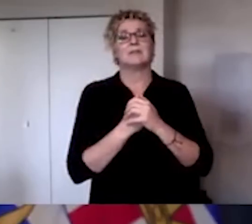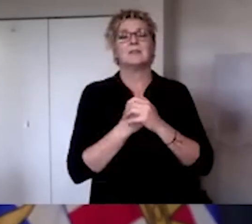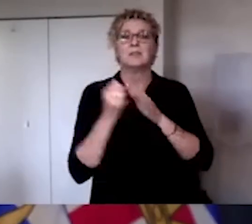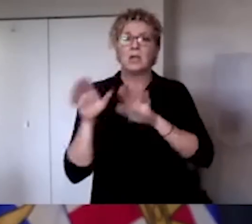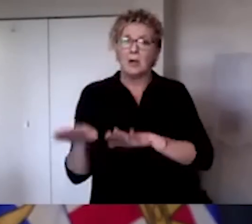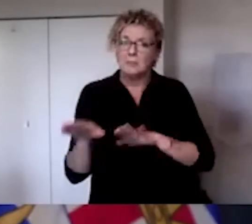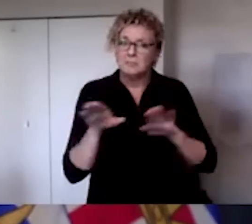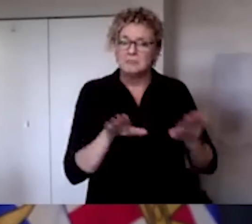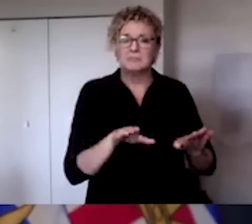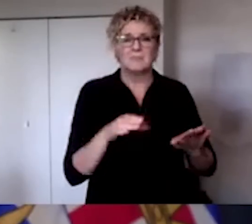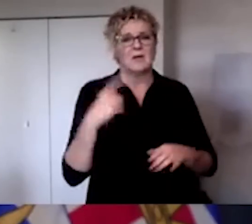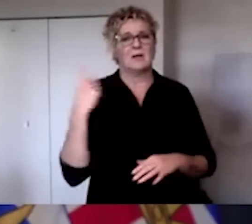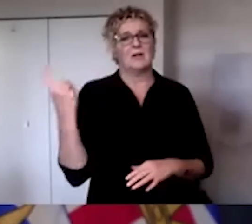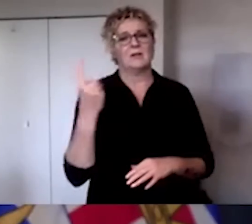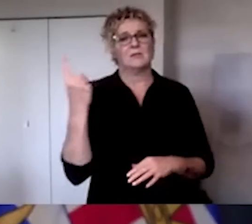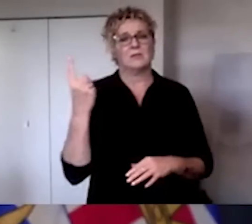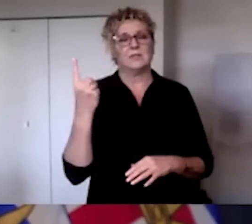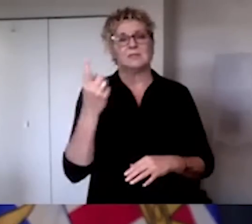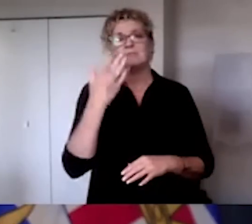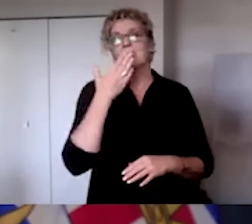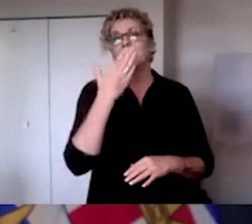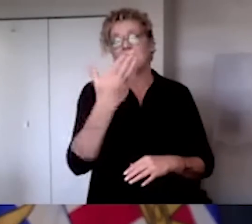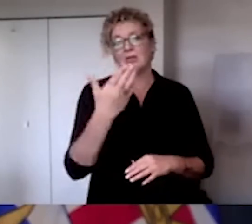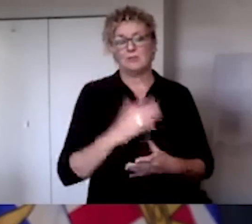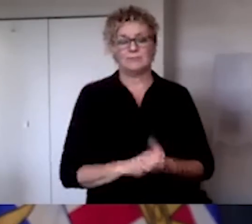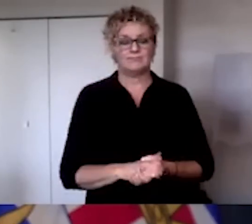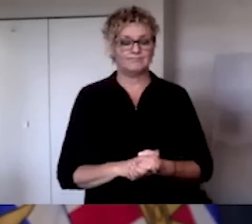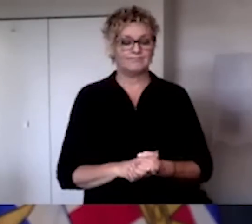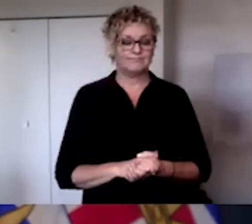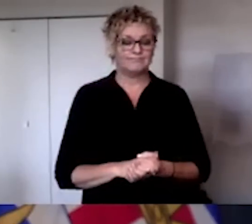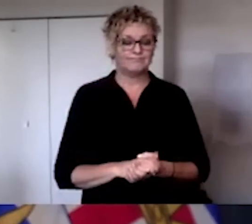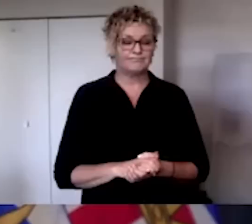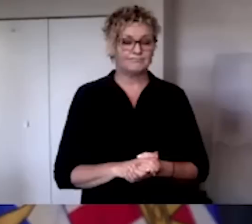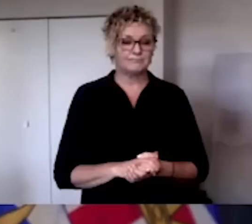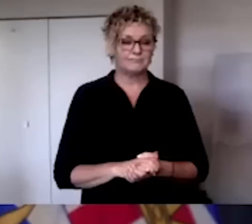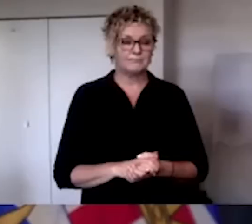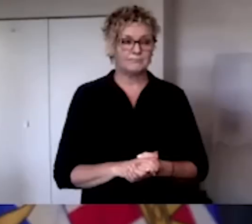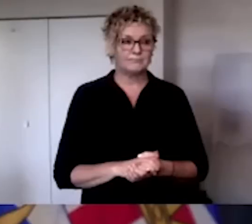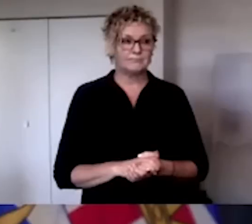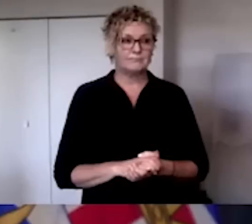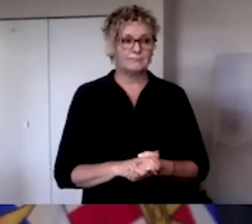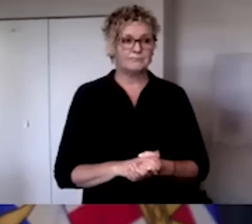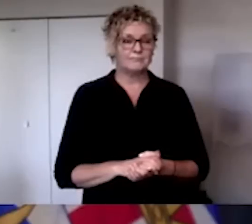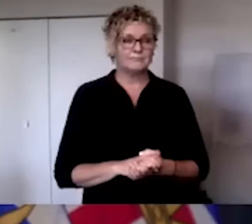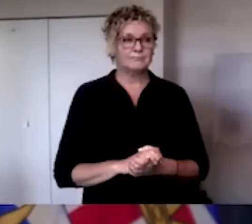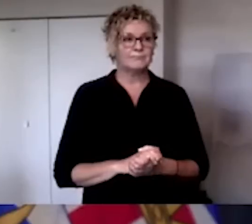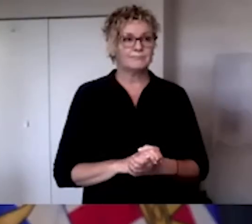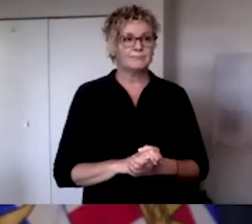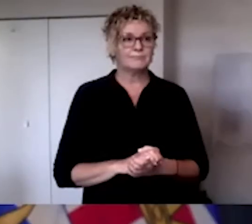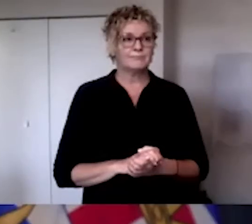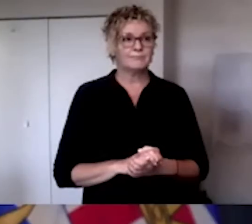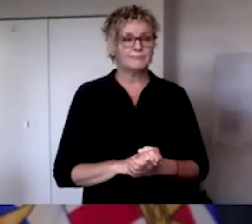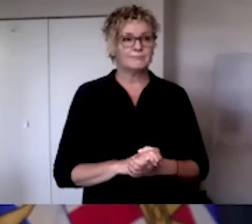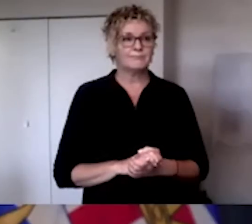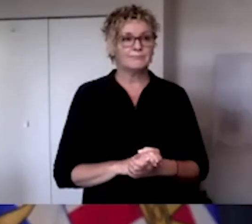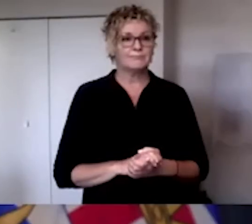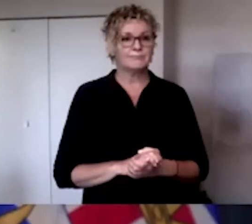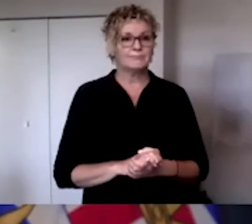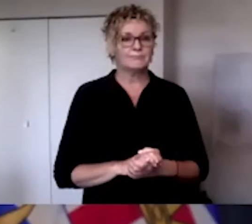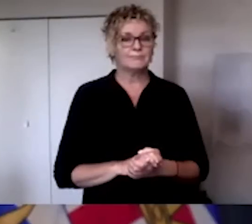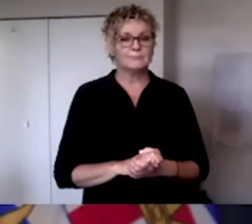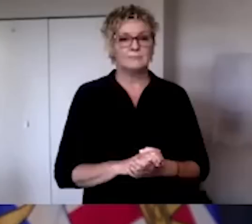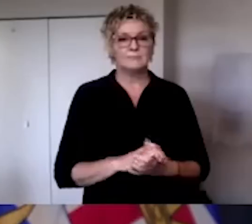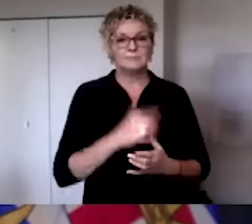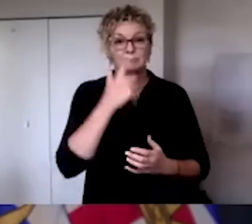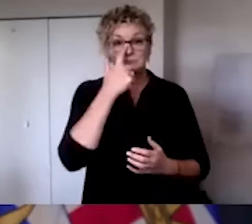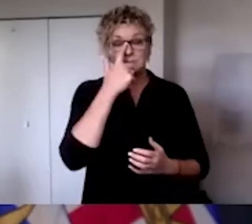and everyone, whether at school, at work, or at home, as safe as we possibly can be. Let's keep our communities